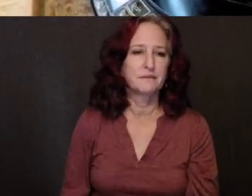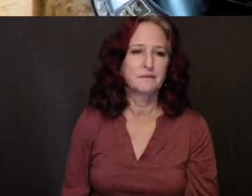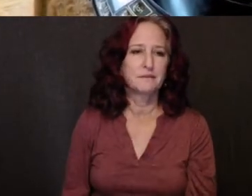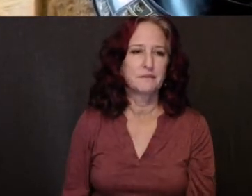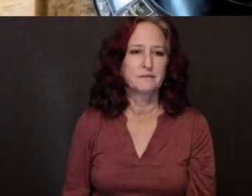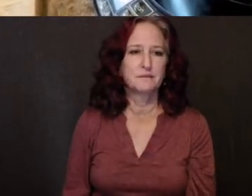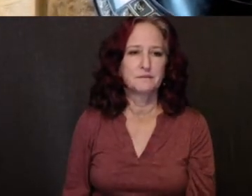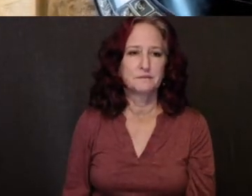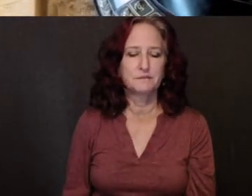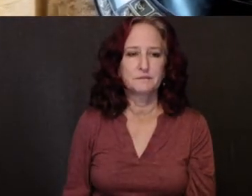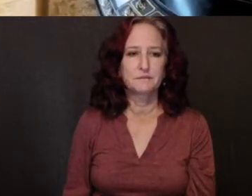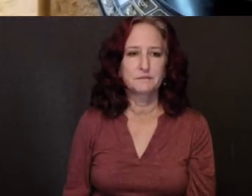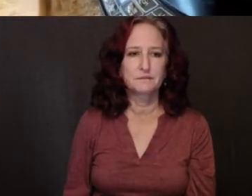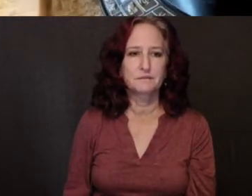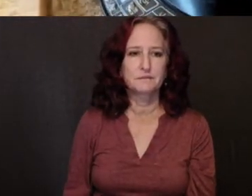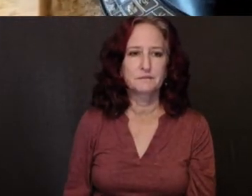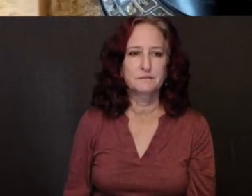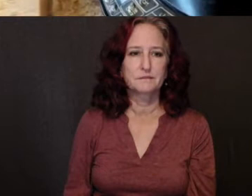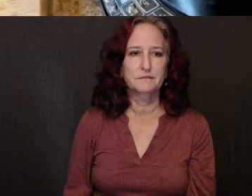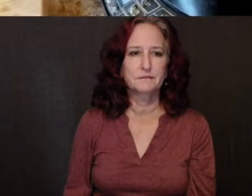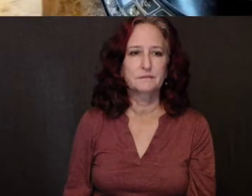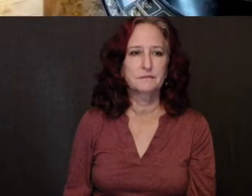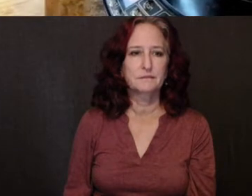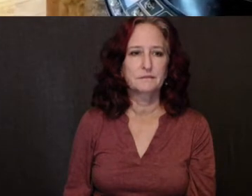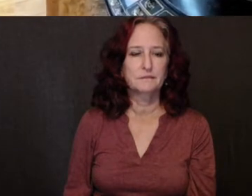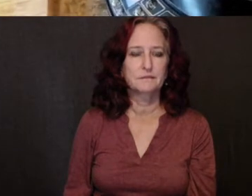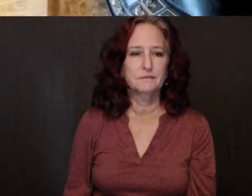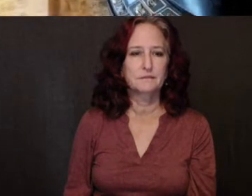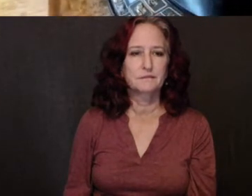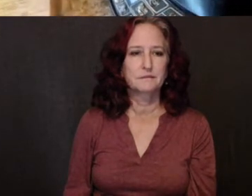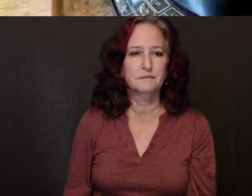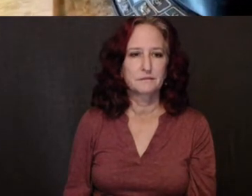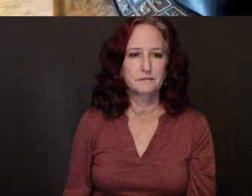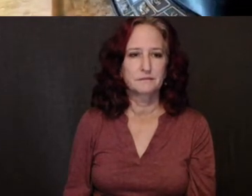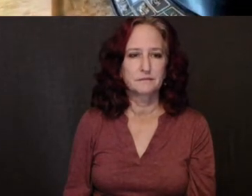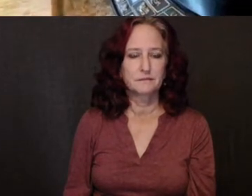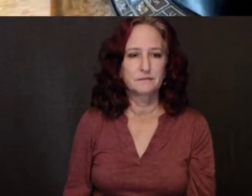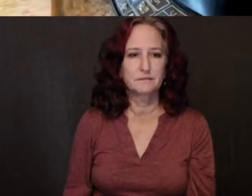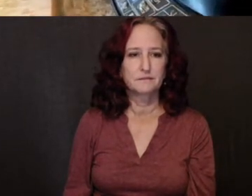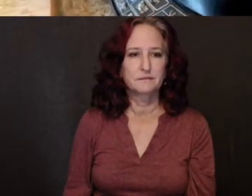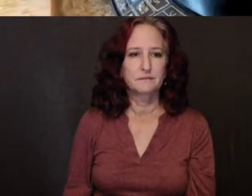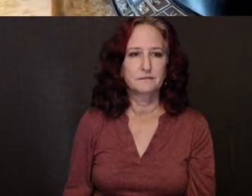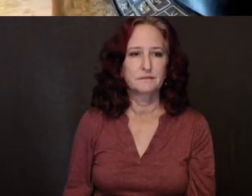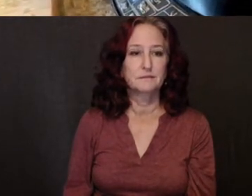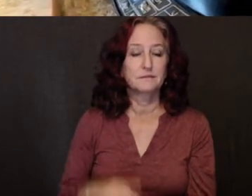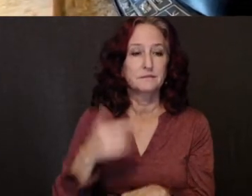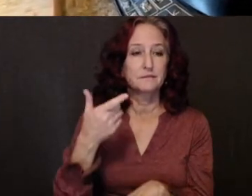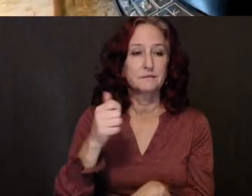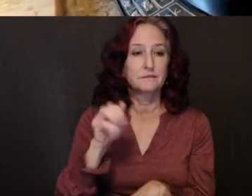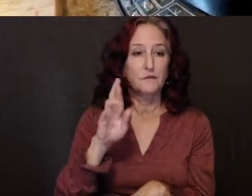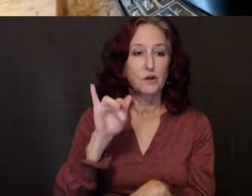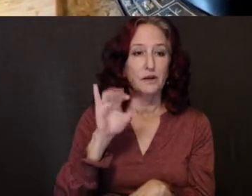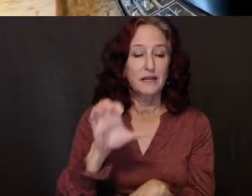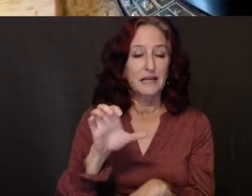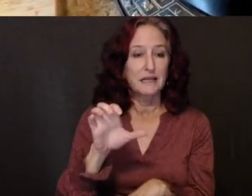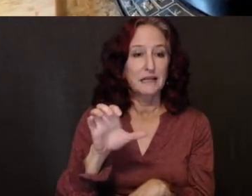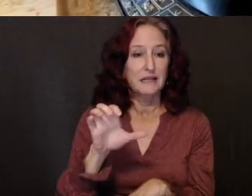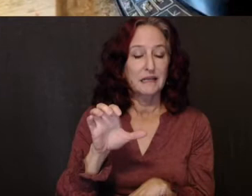actually. The way I'm making it right now is for like a couple people, you know.